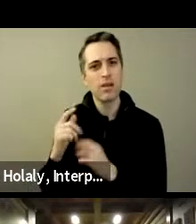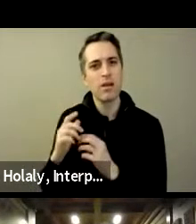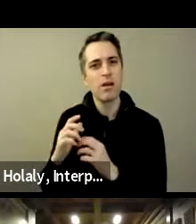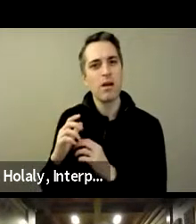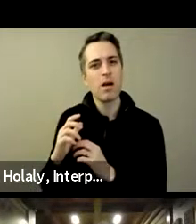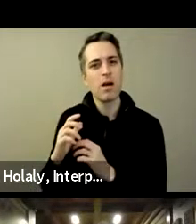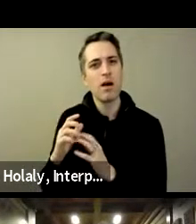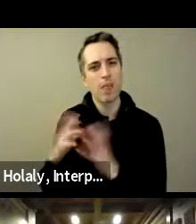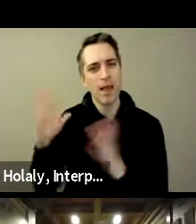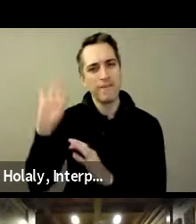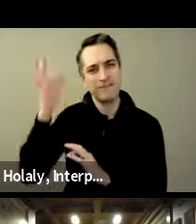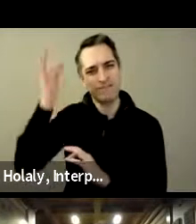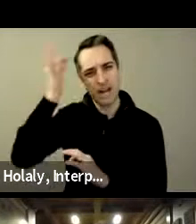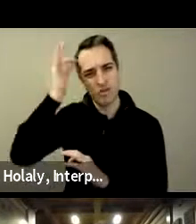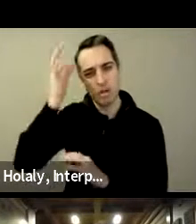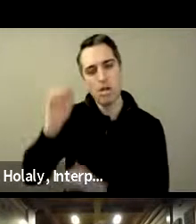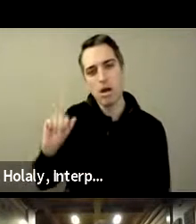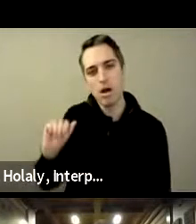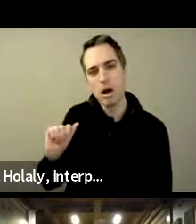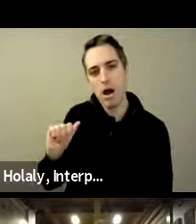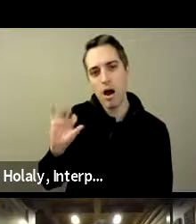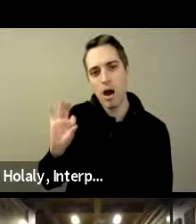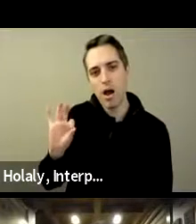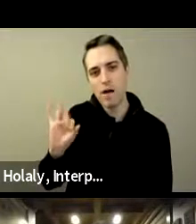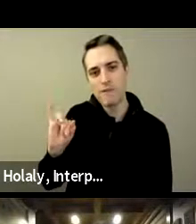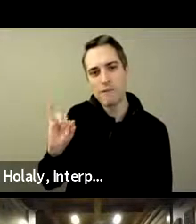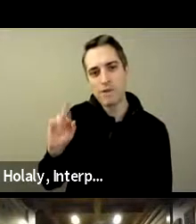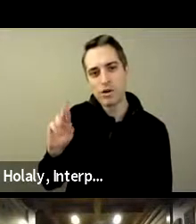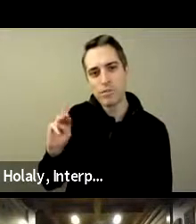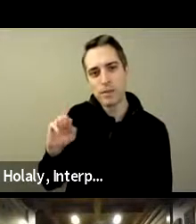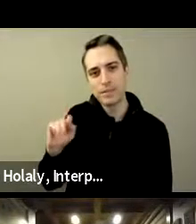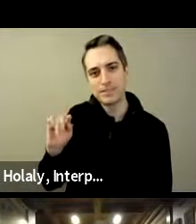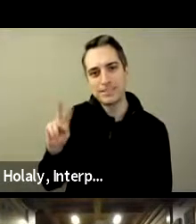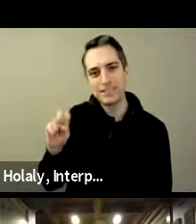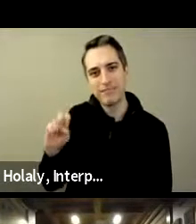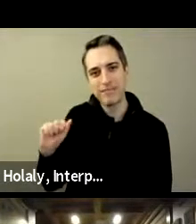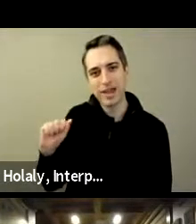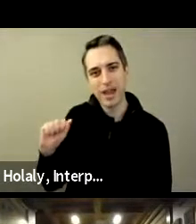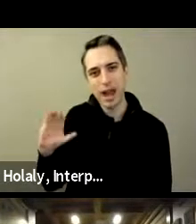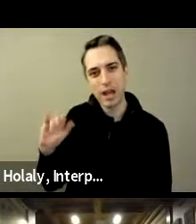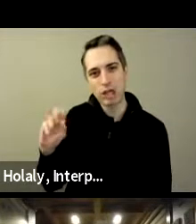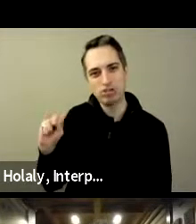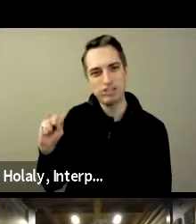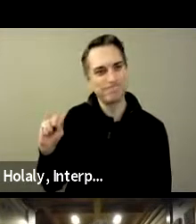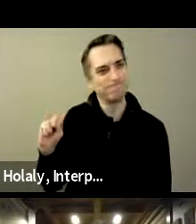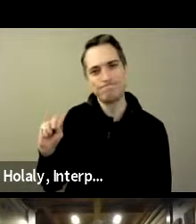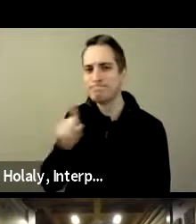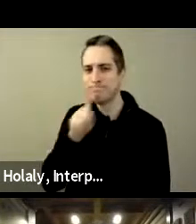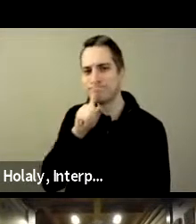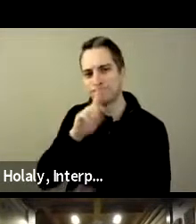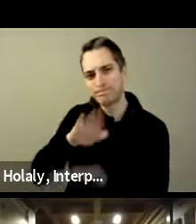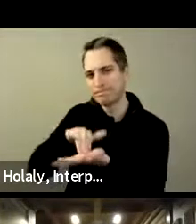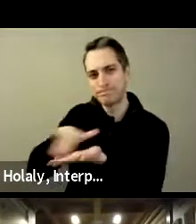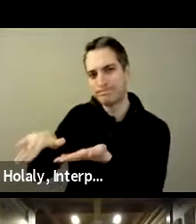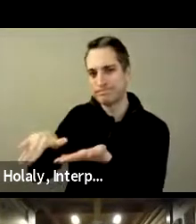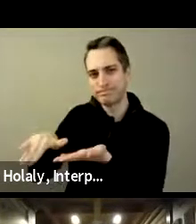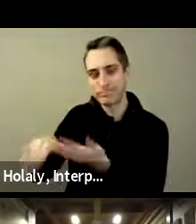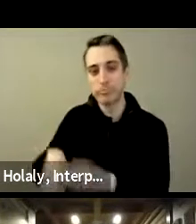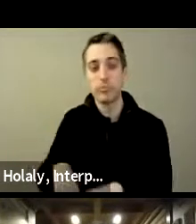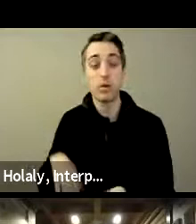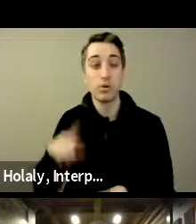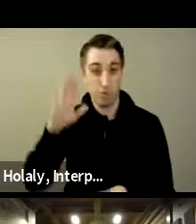set-asides and the problems that we have been having for the past several years, decade plus, I should